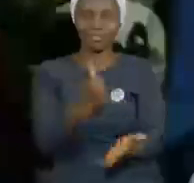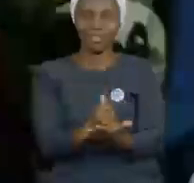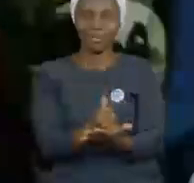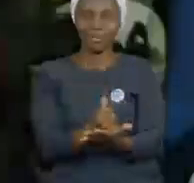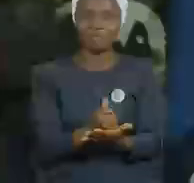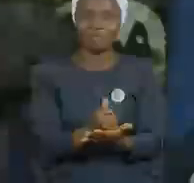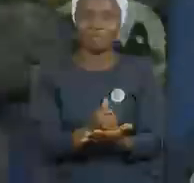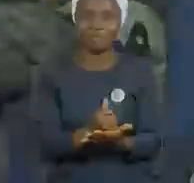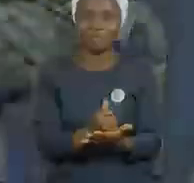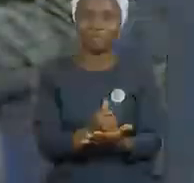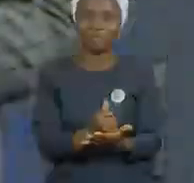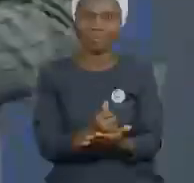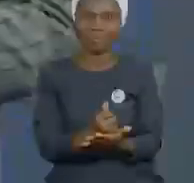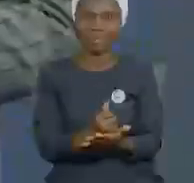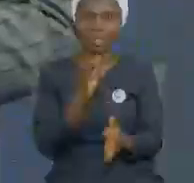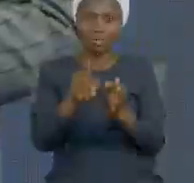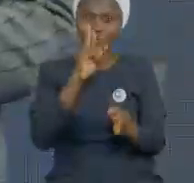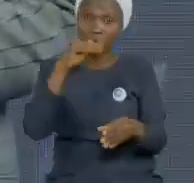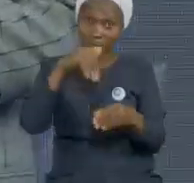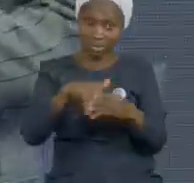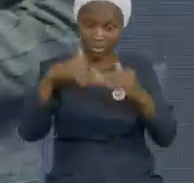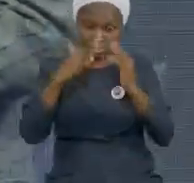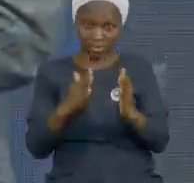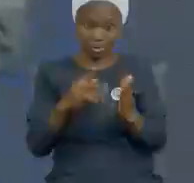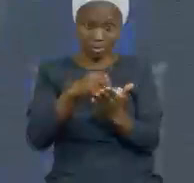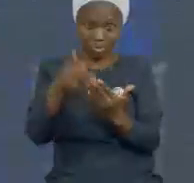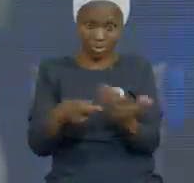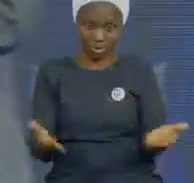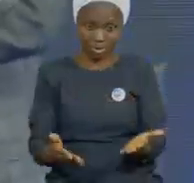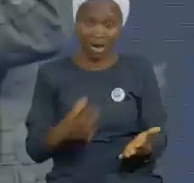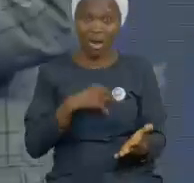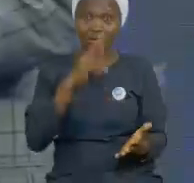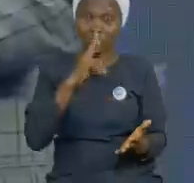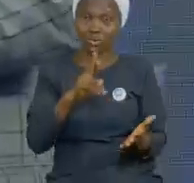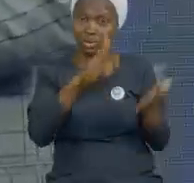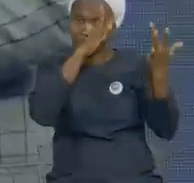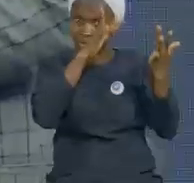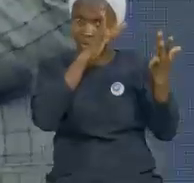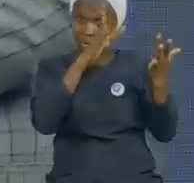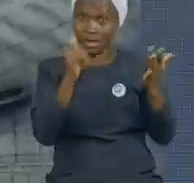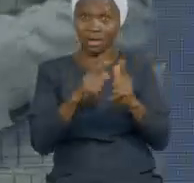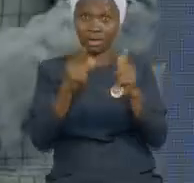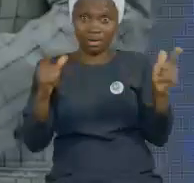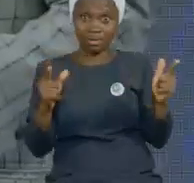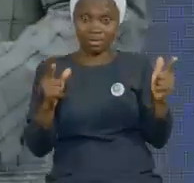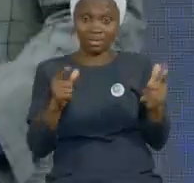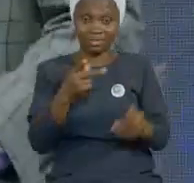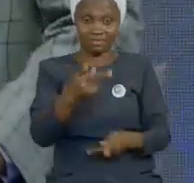If you are inside the house and you're expecting a great visitor,